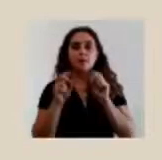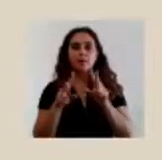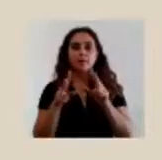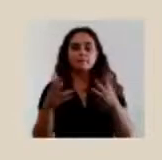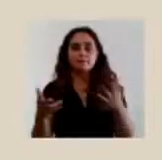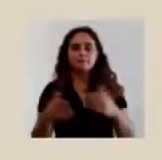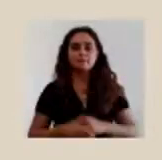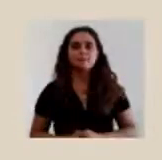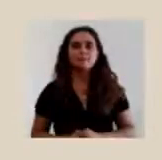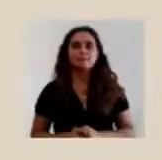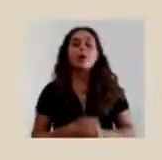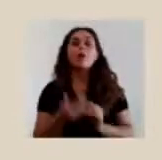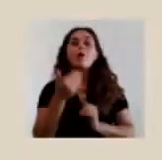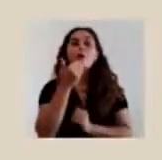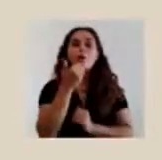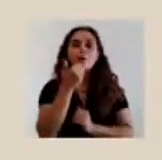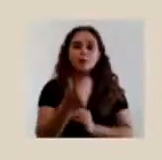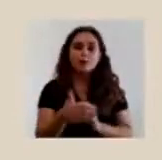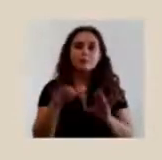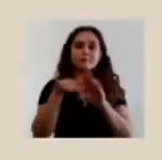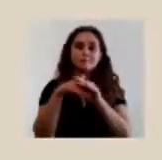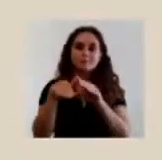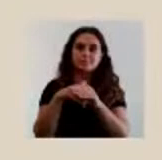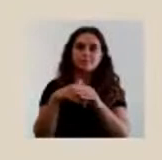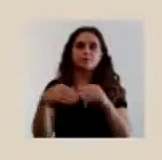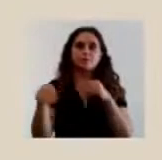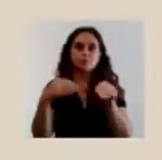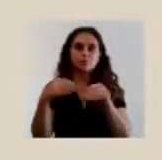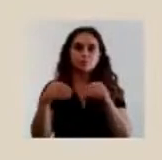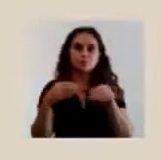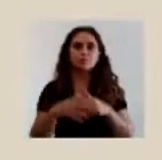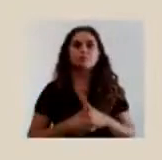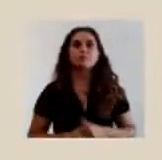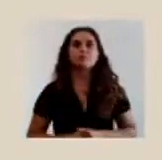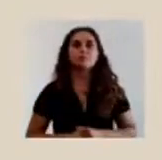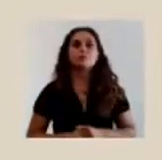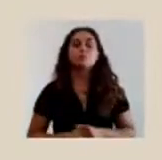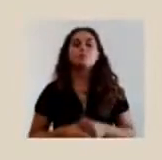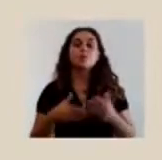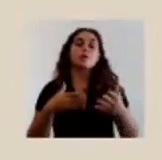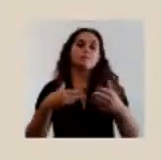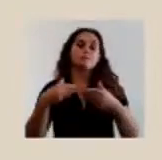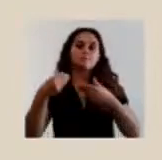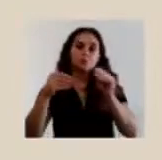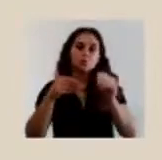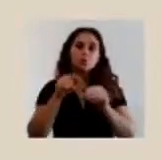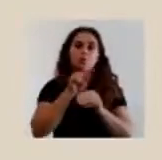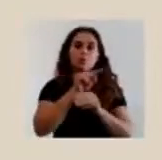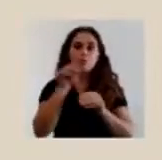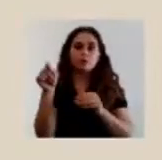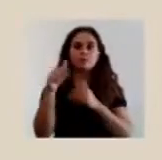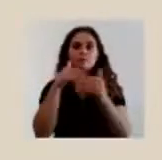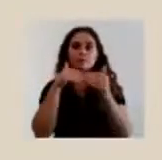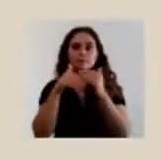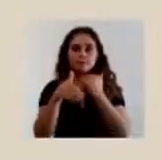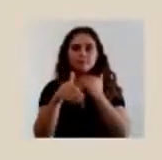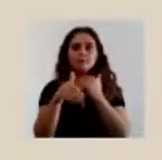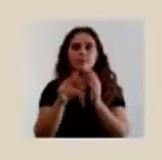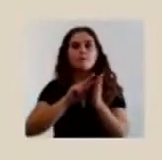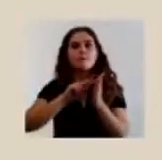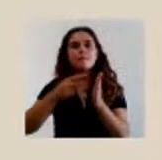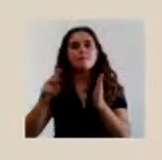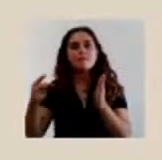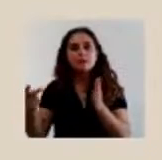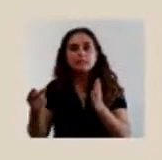Okay. Thank you very much for your participation. The game you've just played is a variant of